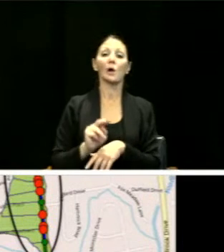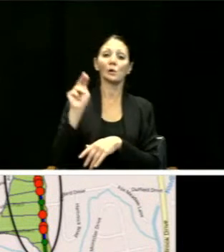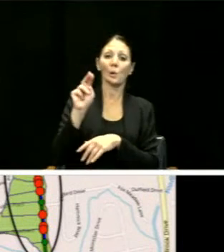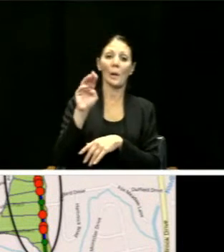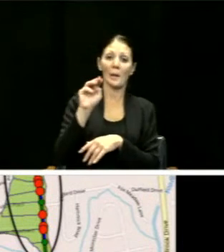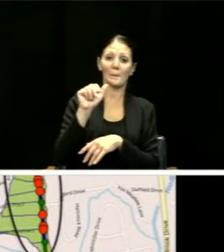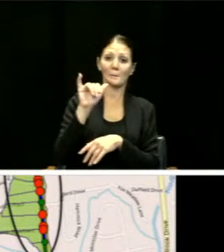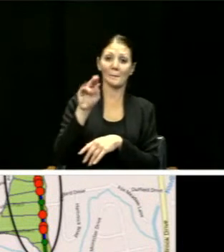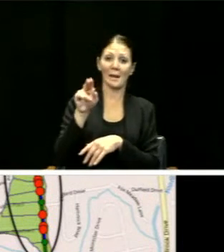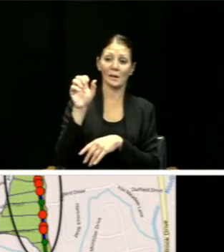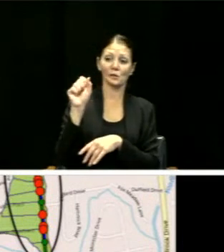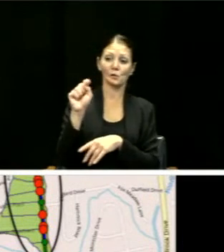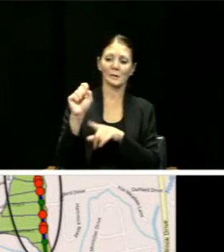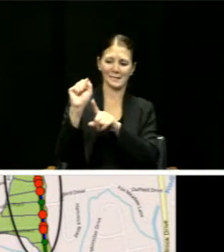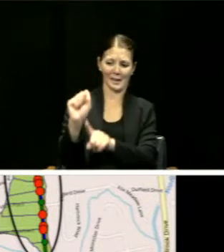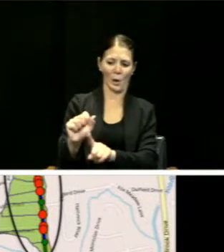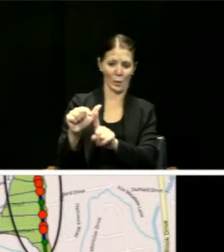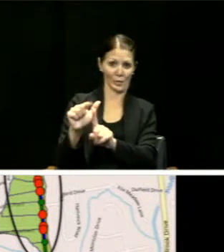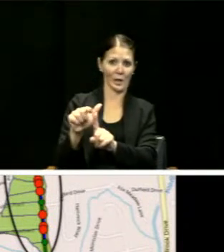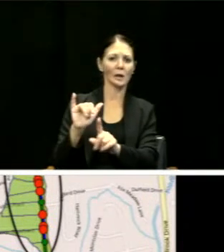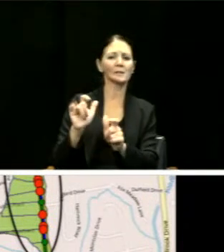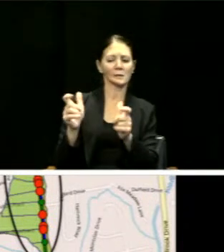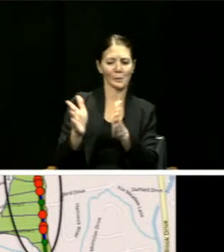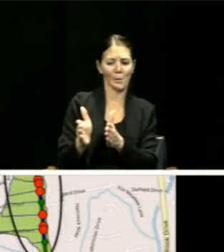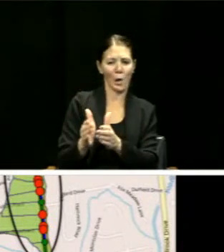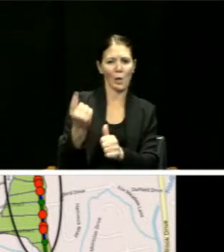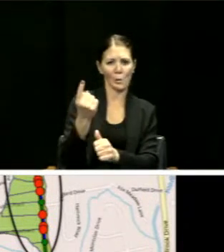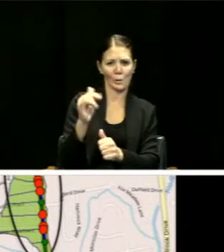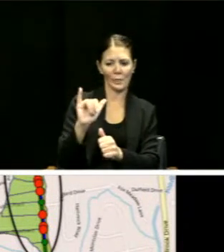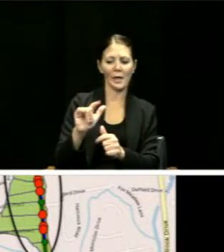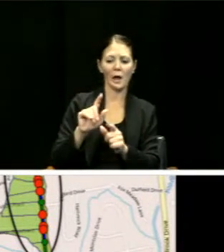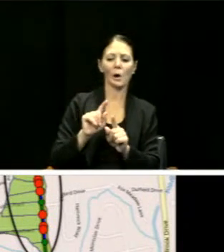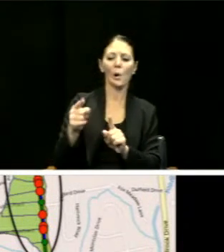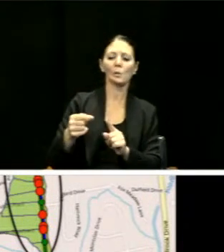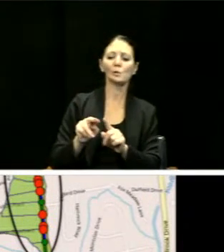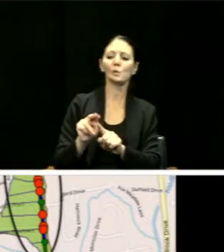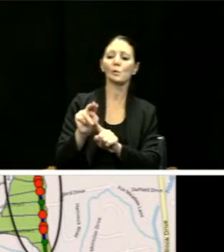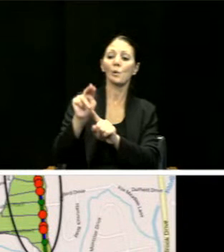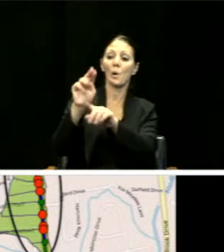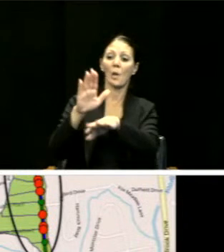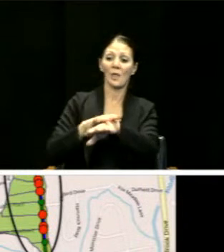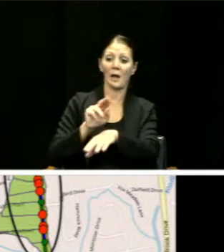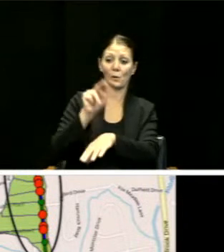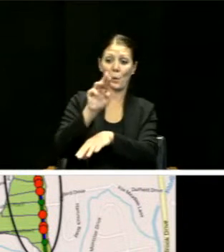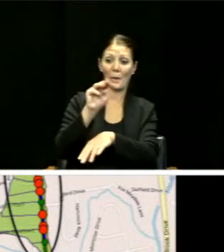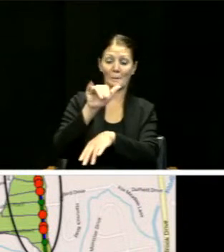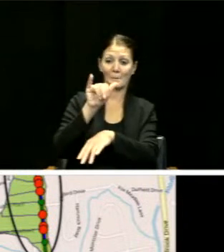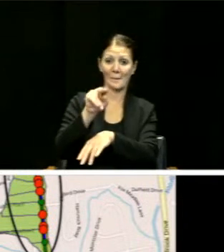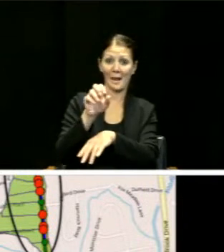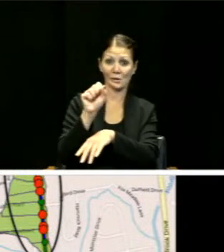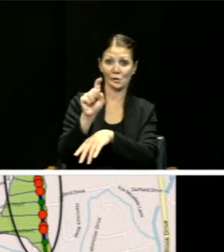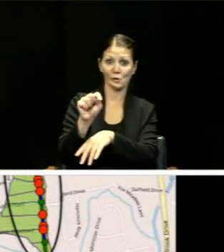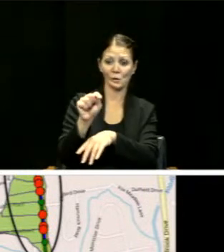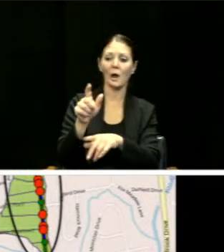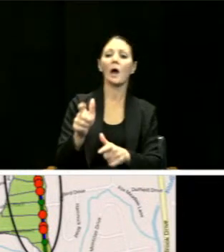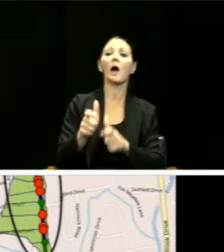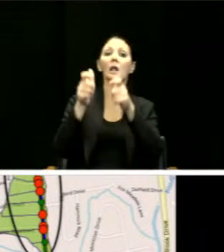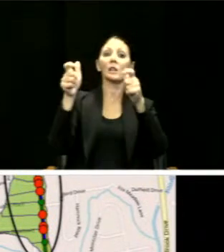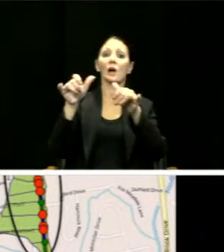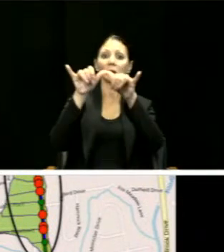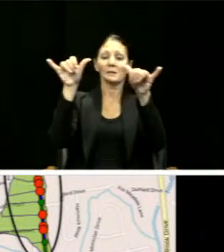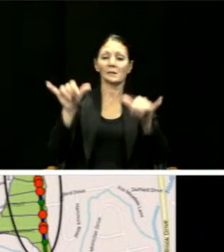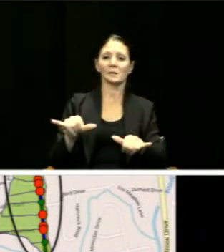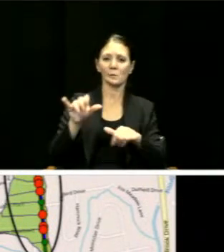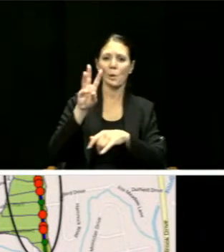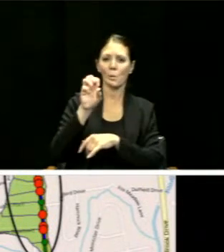Street South, which is another smaller system that just runs in a northerly direction on North Main Street. And then the large system is the Arundel